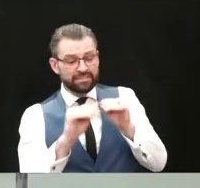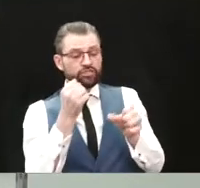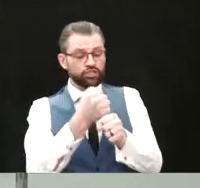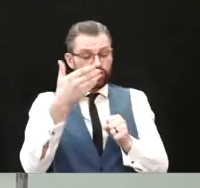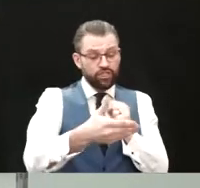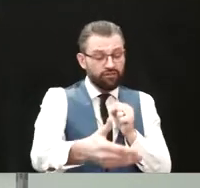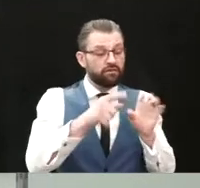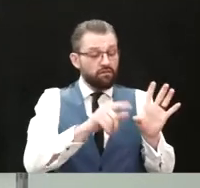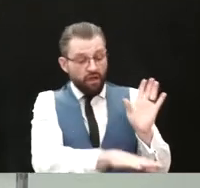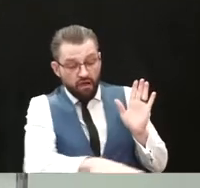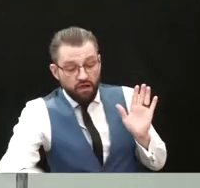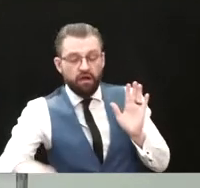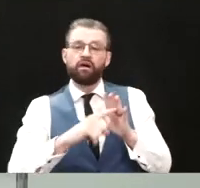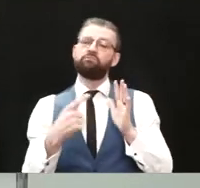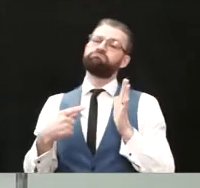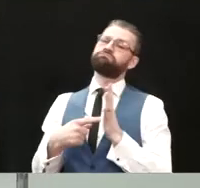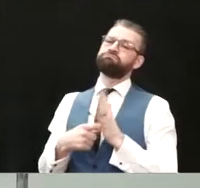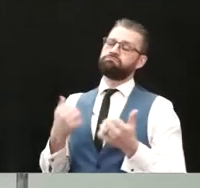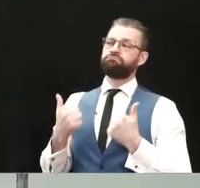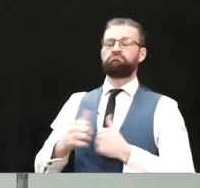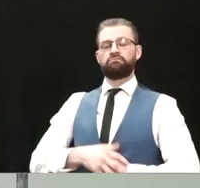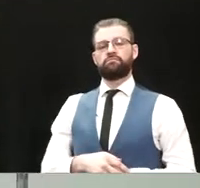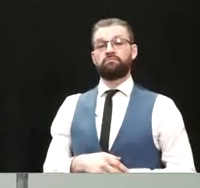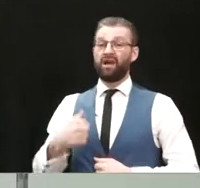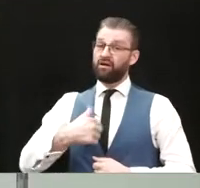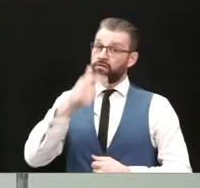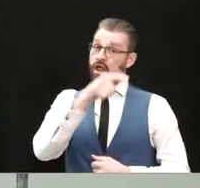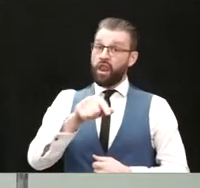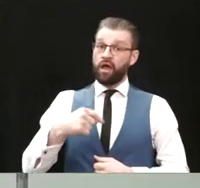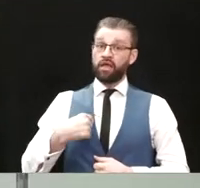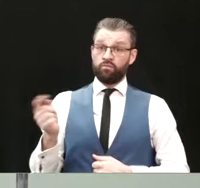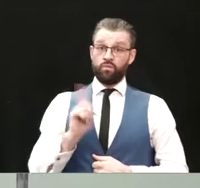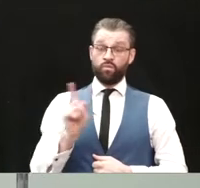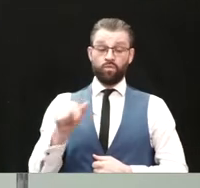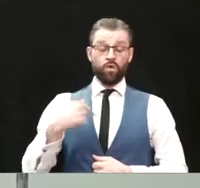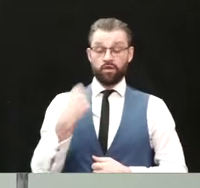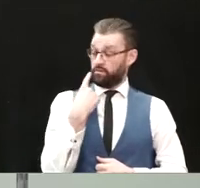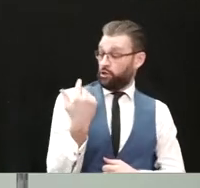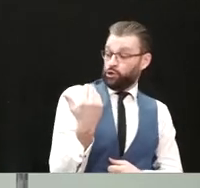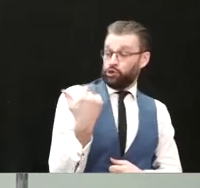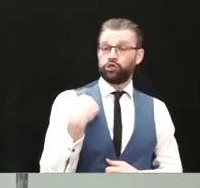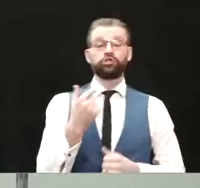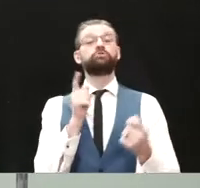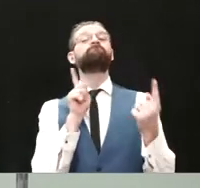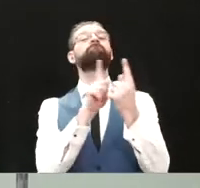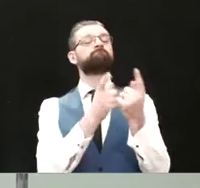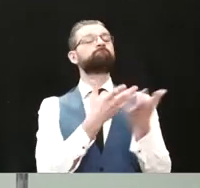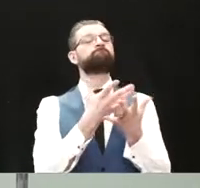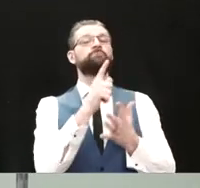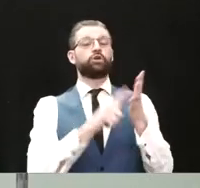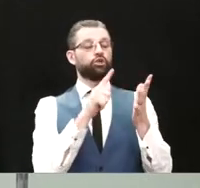generations. It was a real privilege to have the opportunity a moment ago to speak with